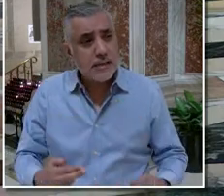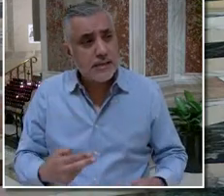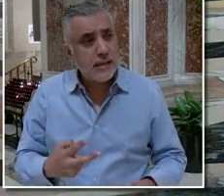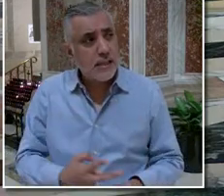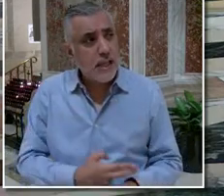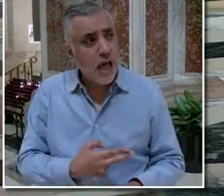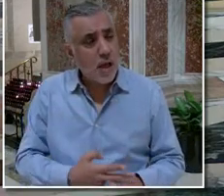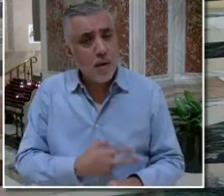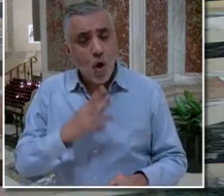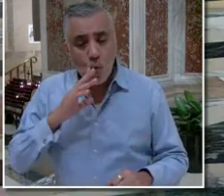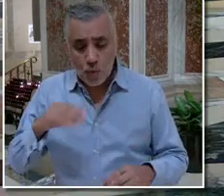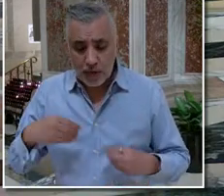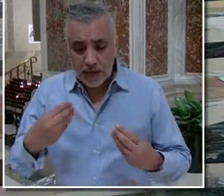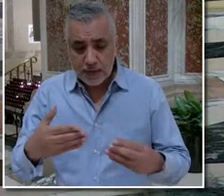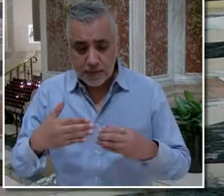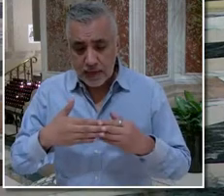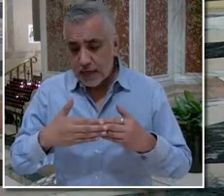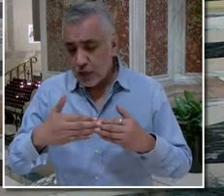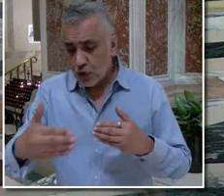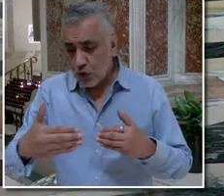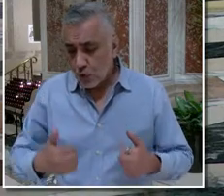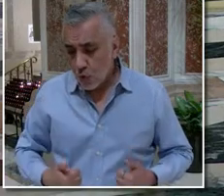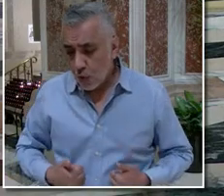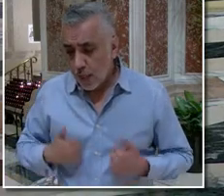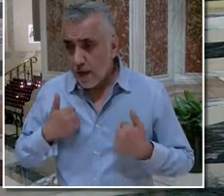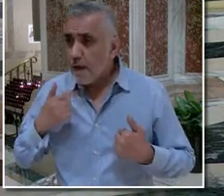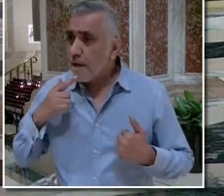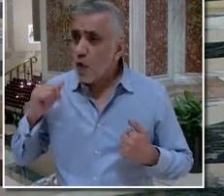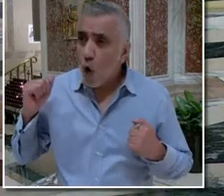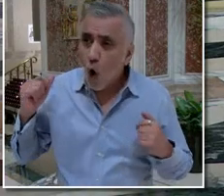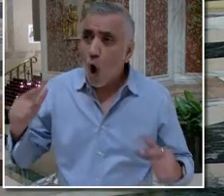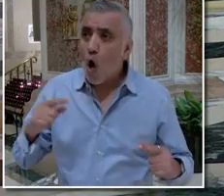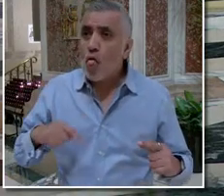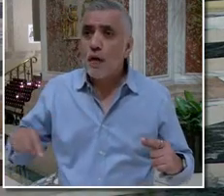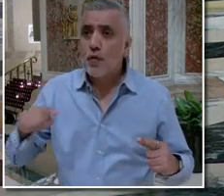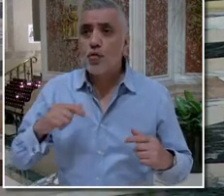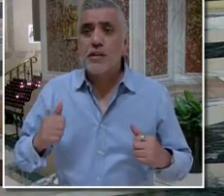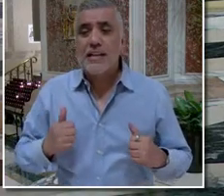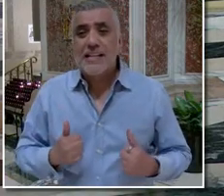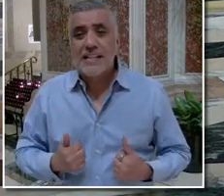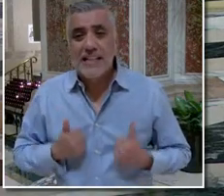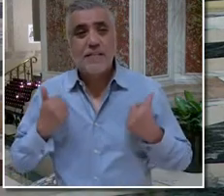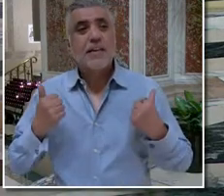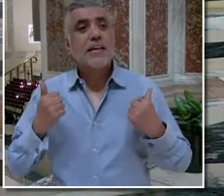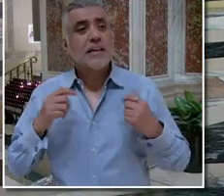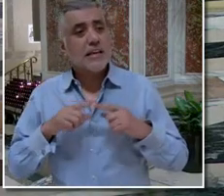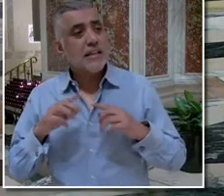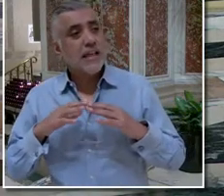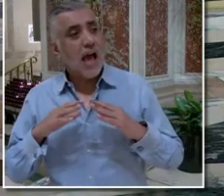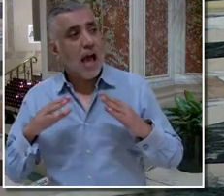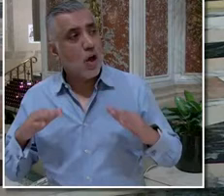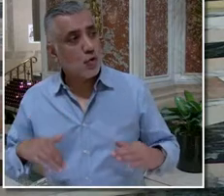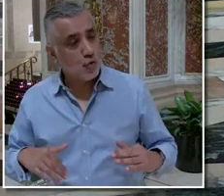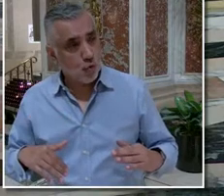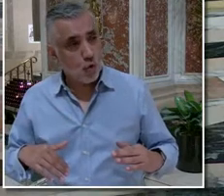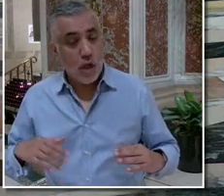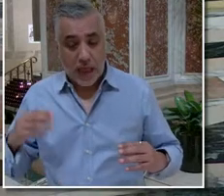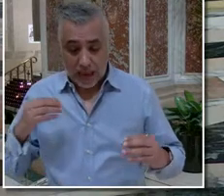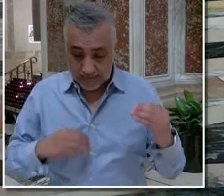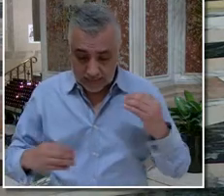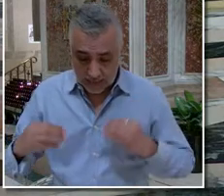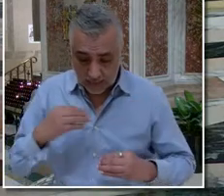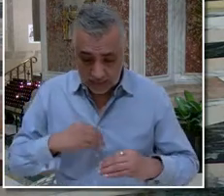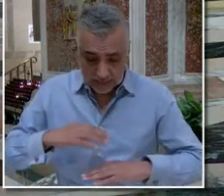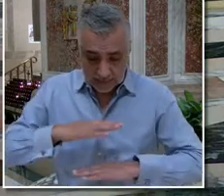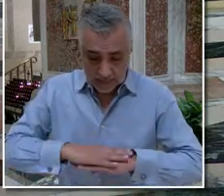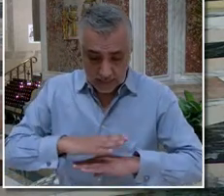brings eternal life to all those living in the household of faith, who dine at the